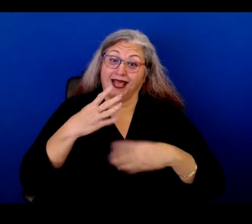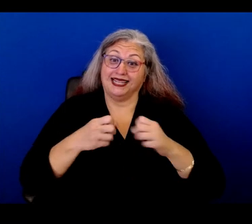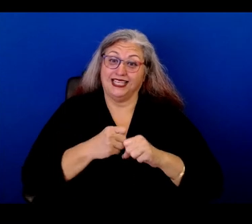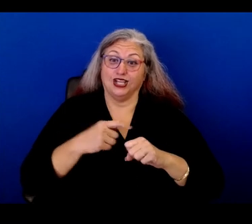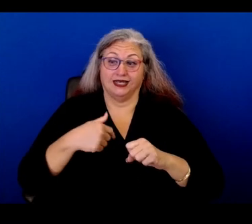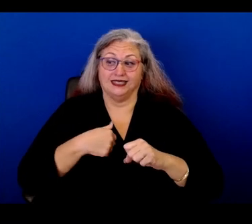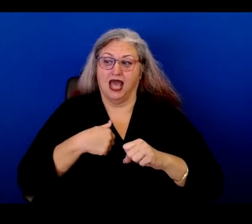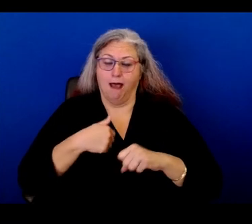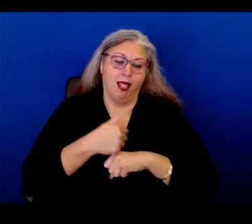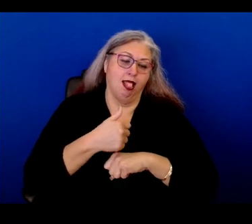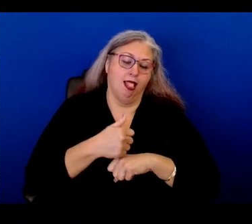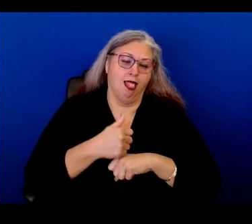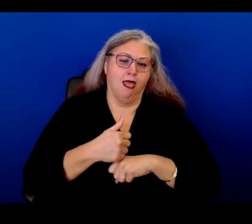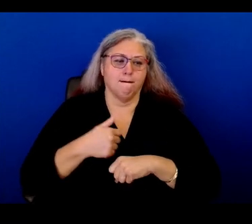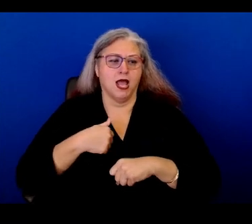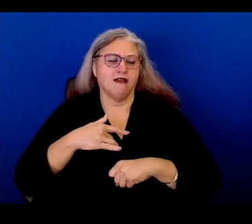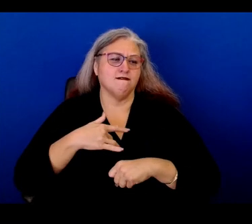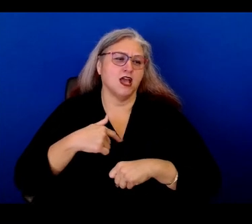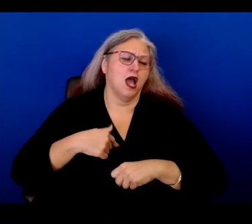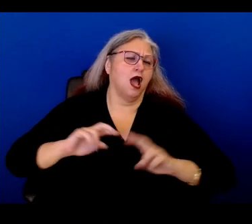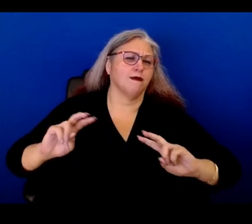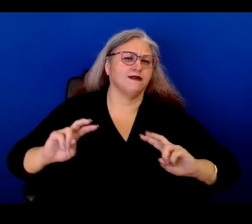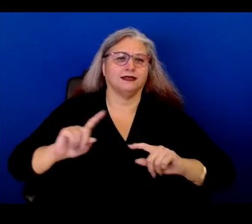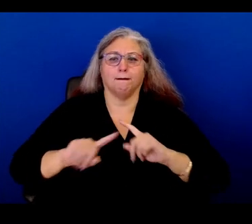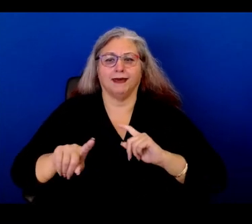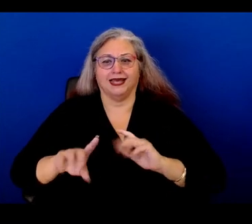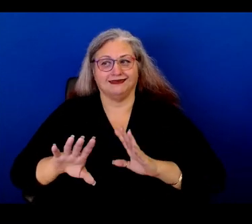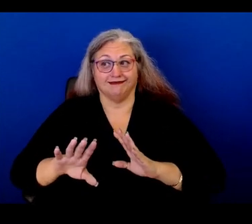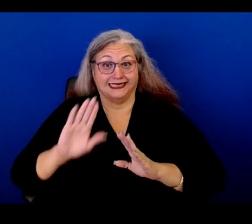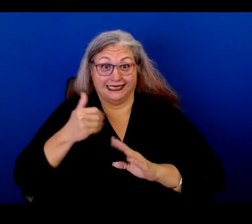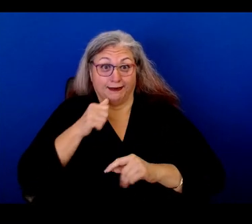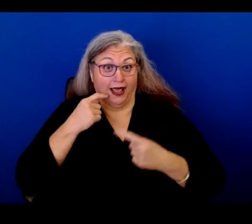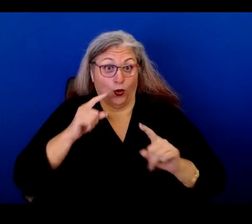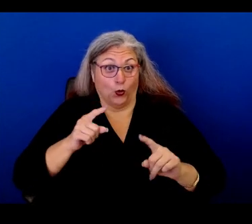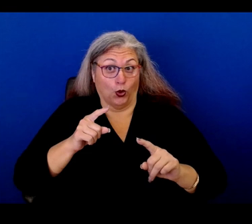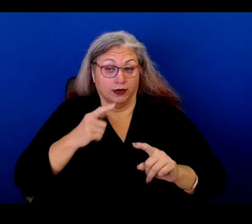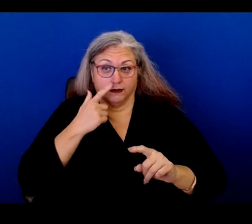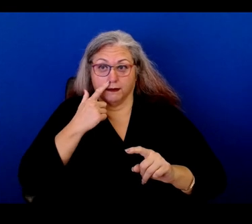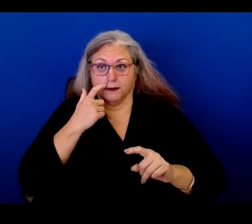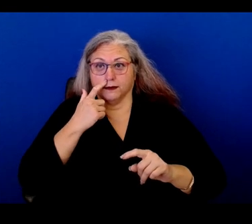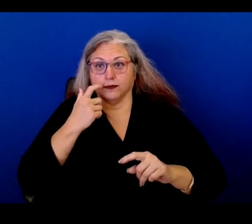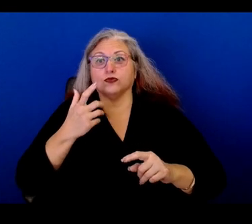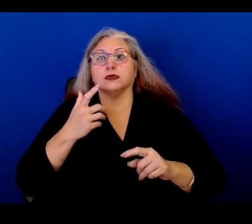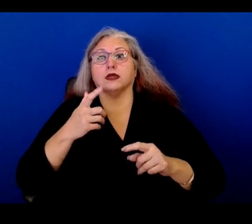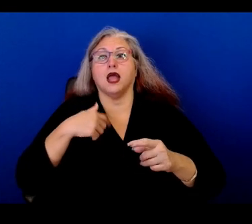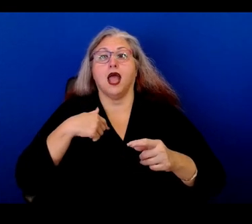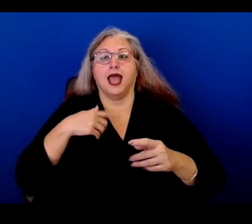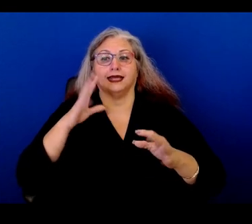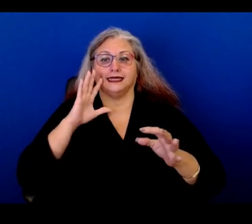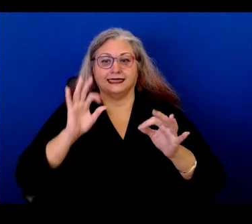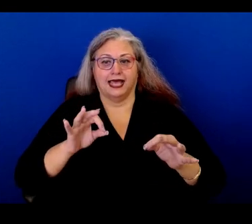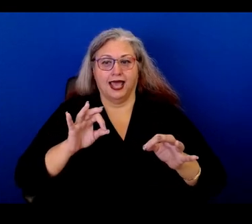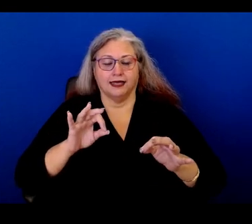and years, but it didn't really work out very well, you know, for me. And when I turned and